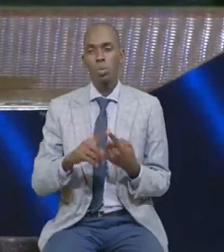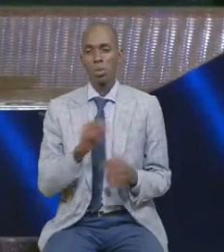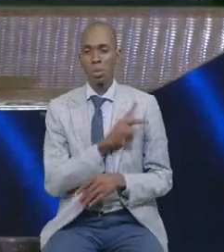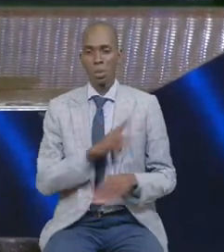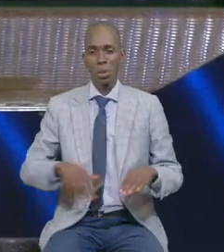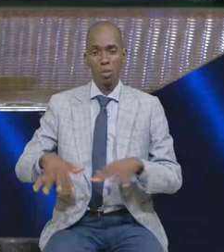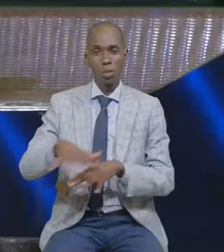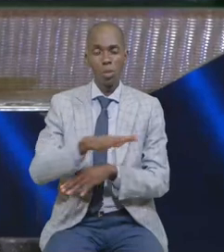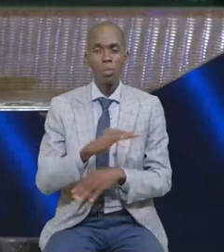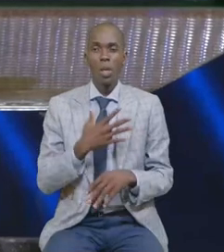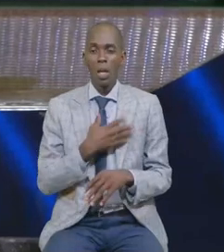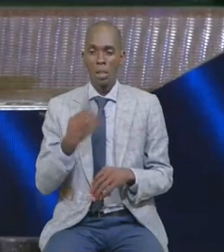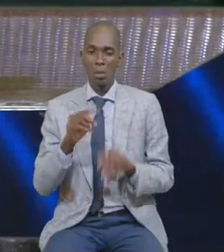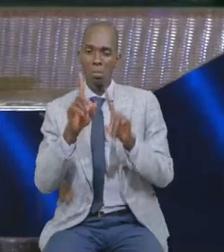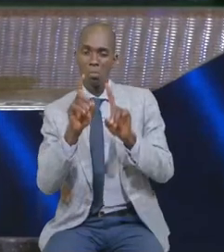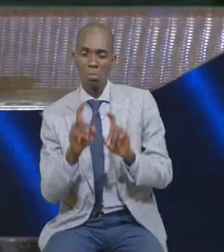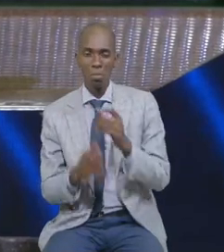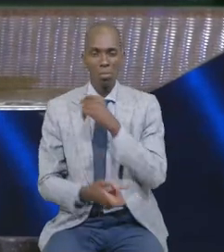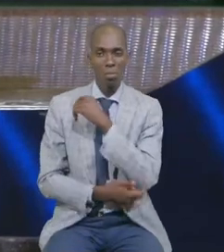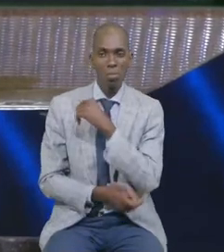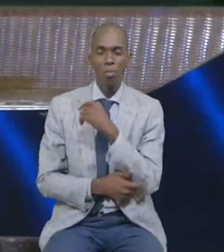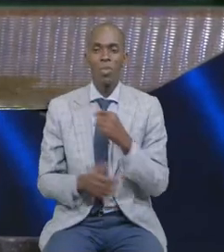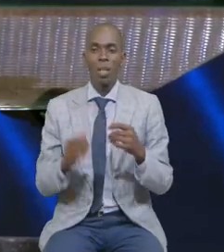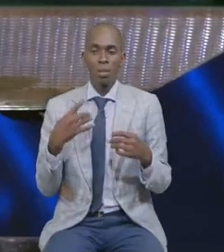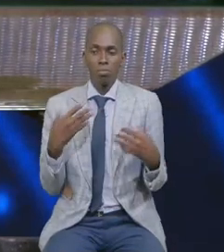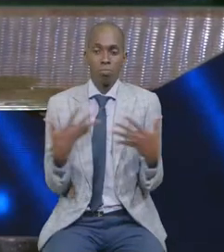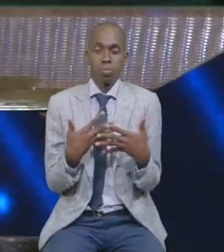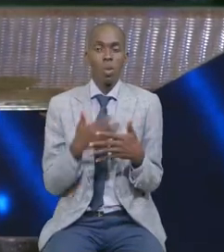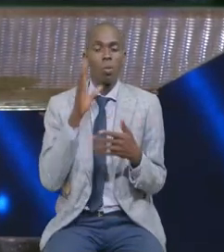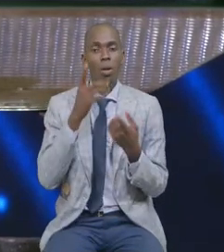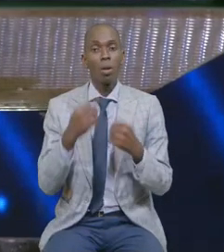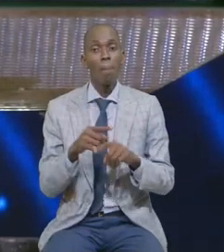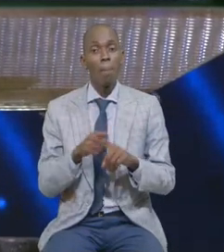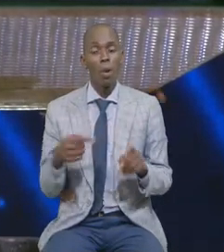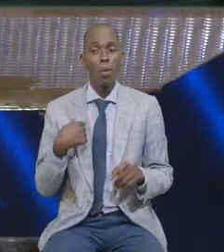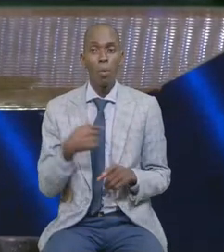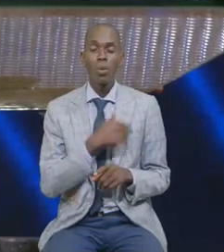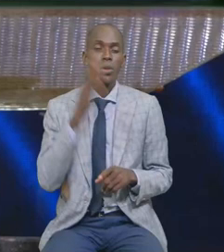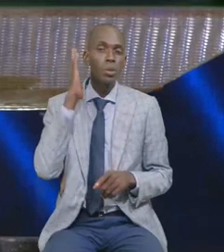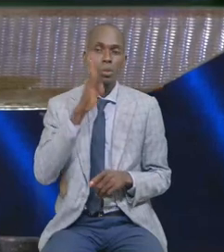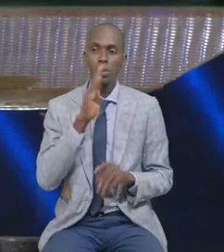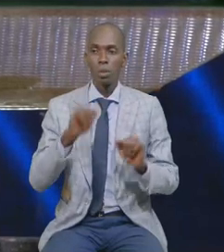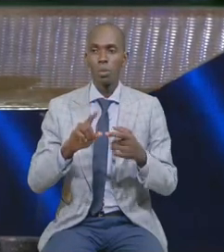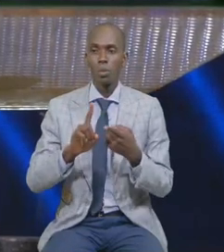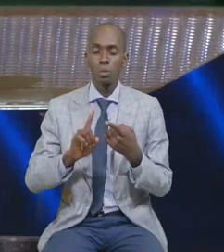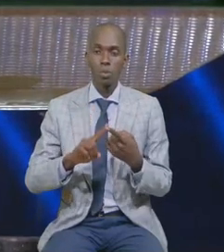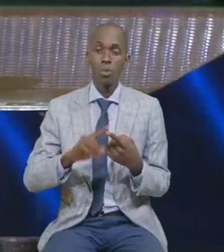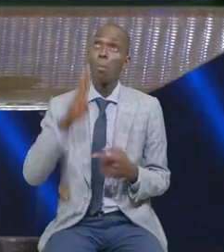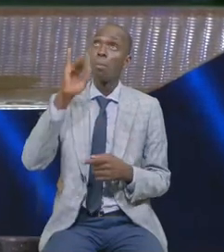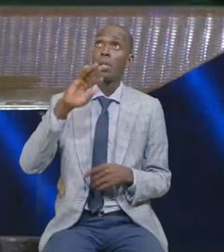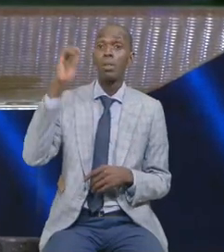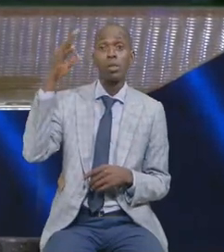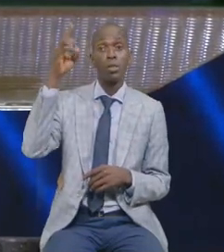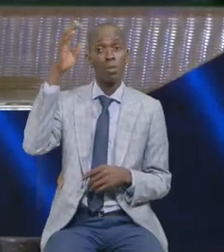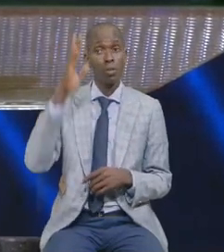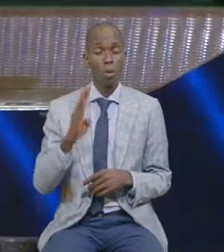come, the trial will come, and the threats will come, we should be able, by the grace of God, in the strength of the Lord, by